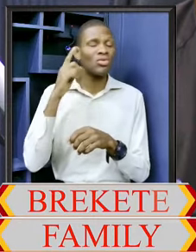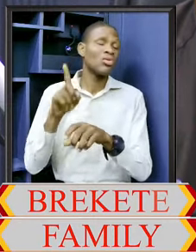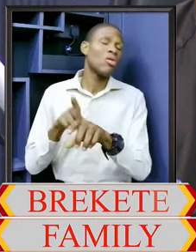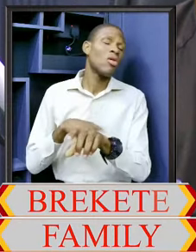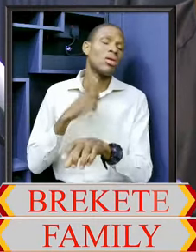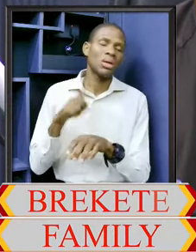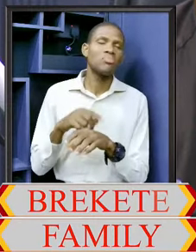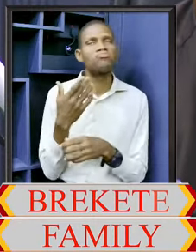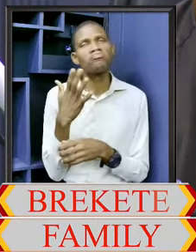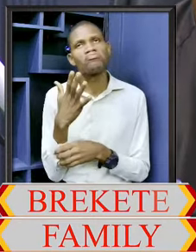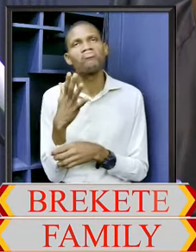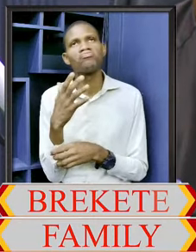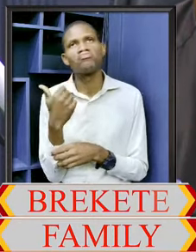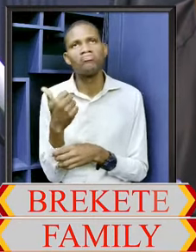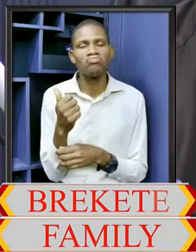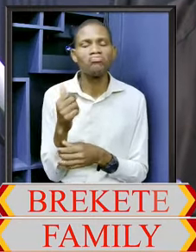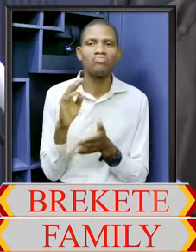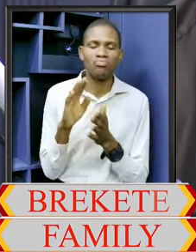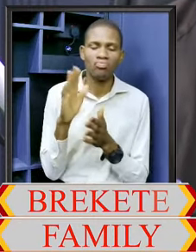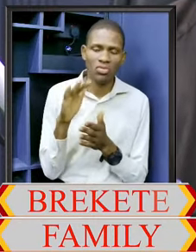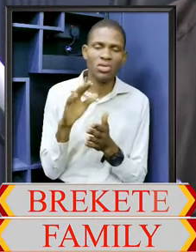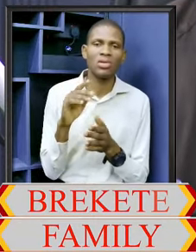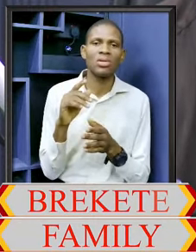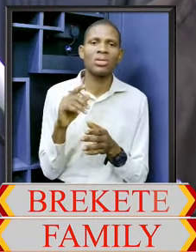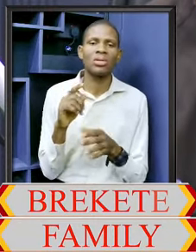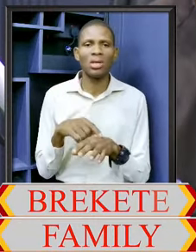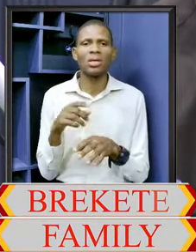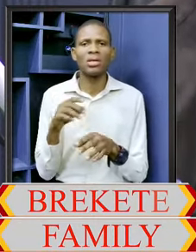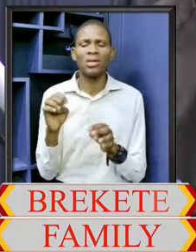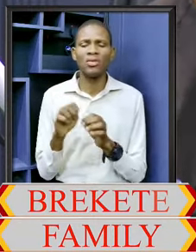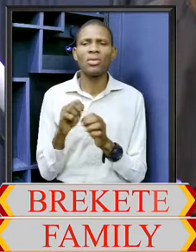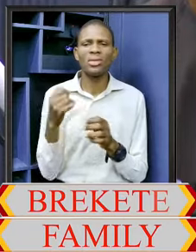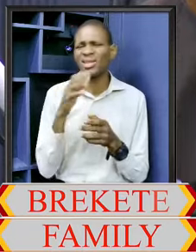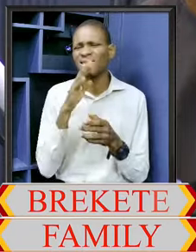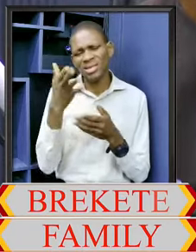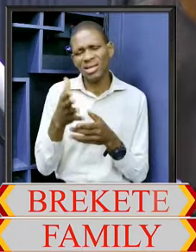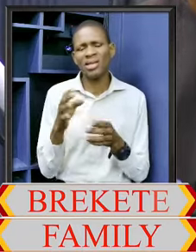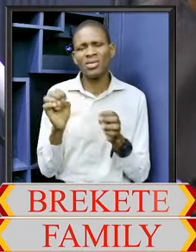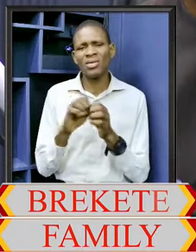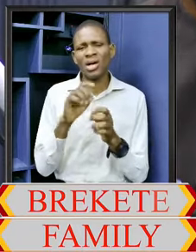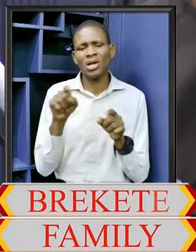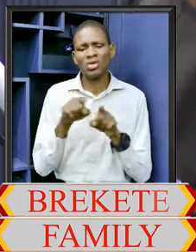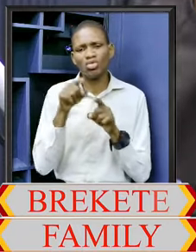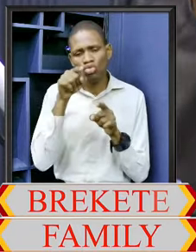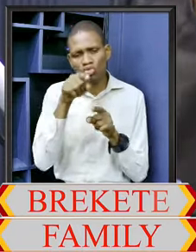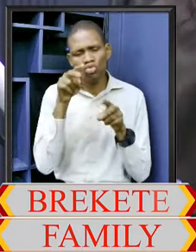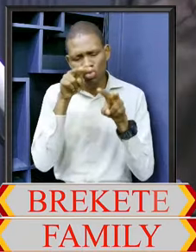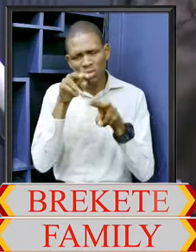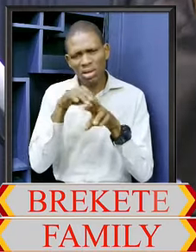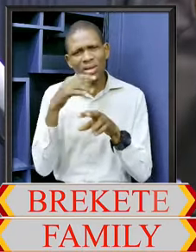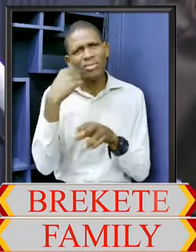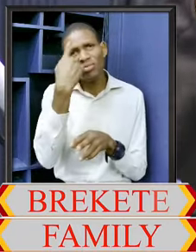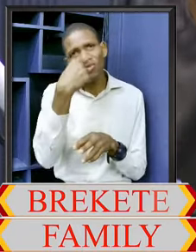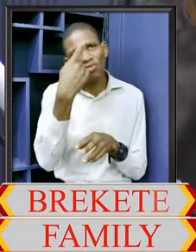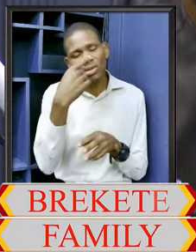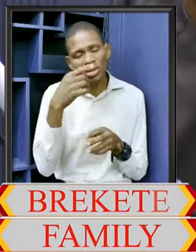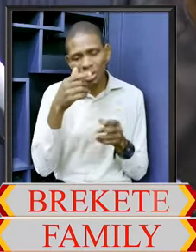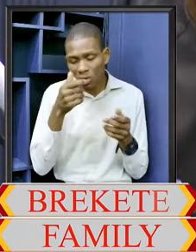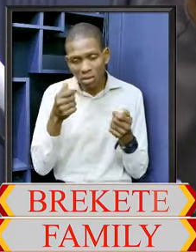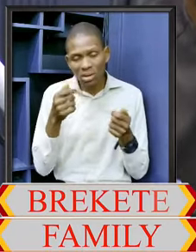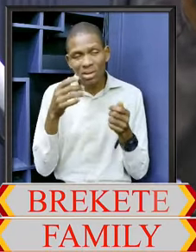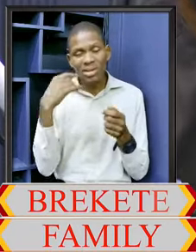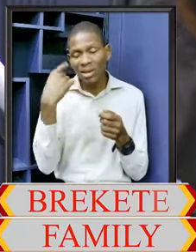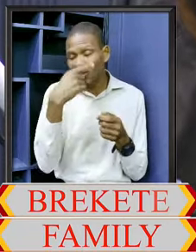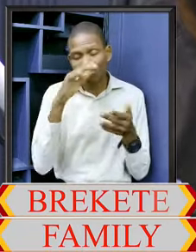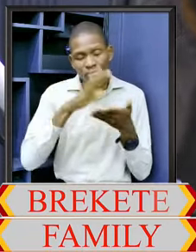5, 10, 15 years. They still there where they so do. So even when you look their body and their face, you go, no, say, this in one, fact, them too don't become hard. If